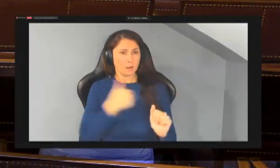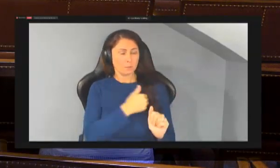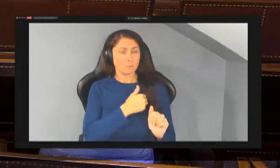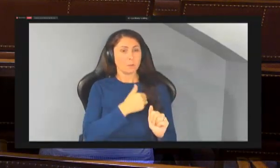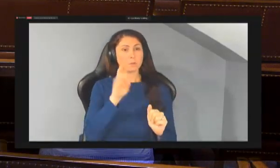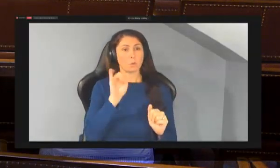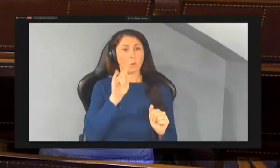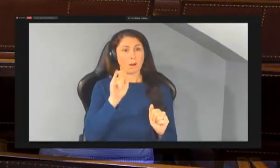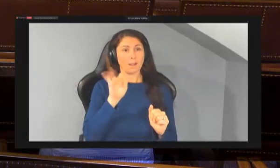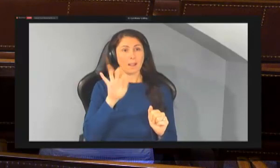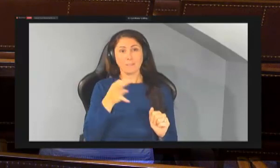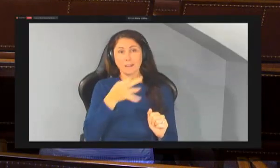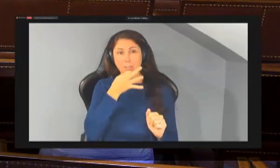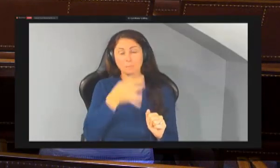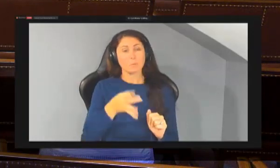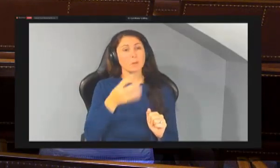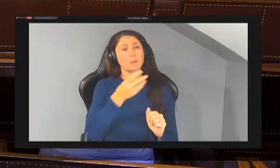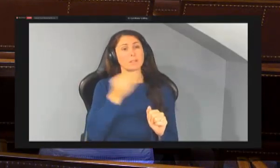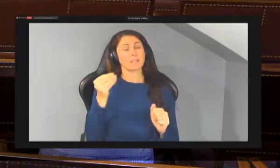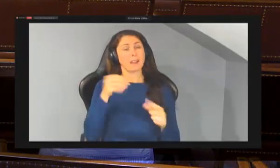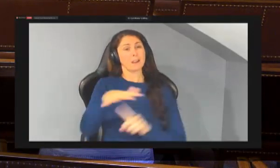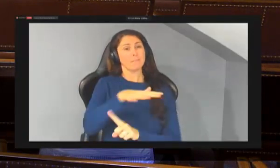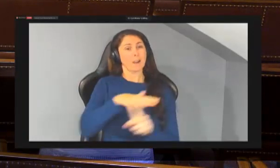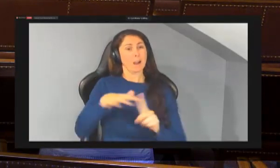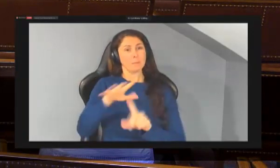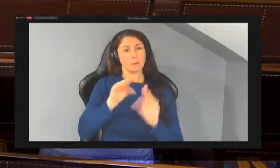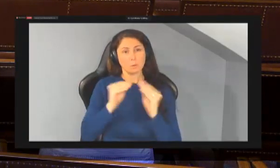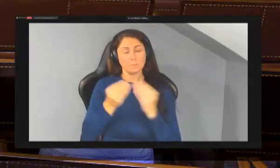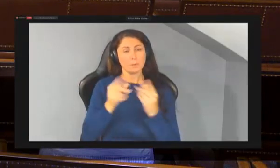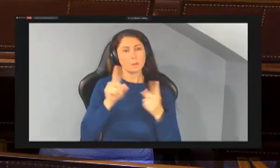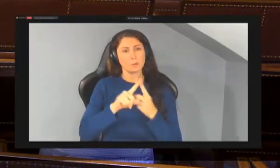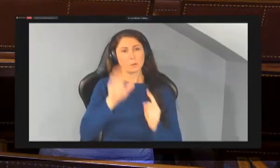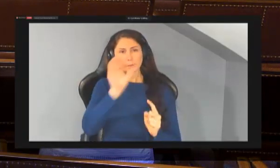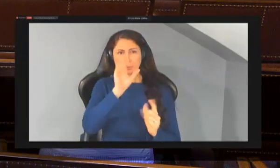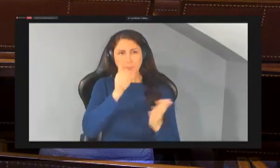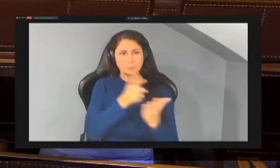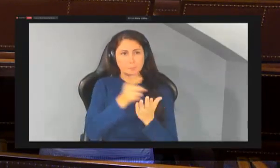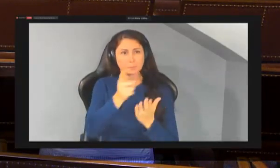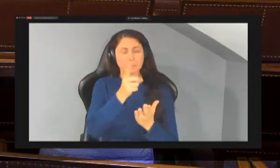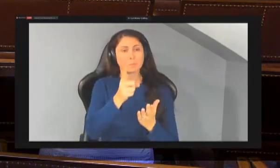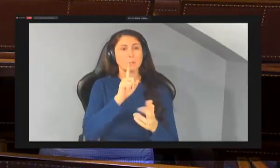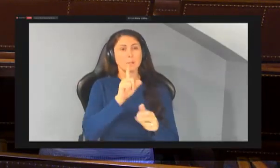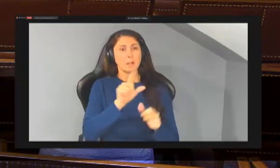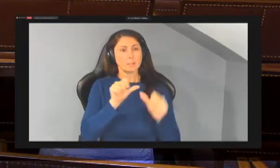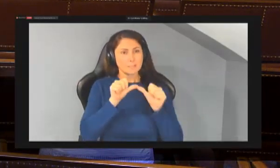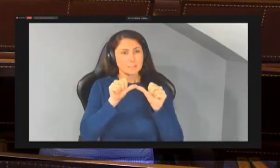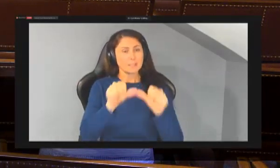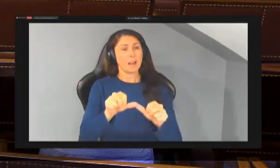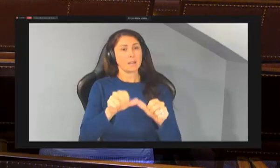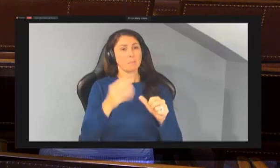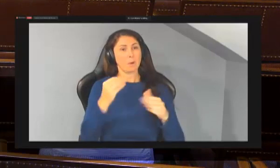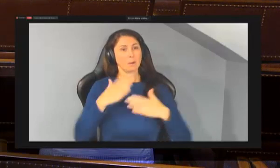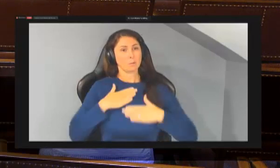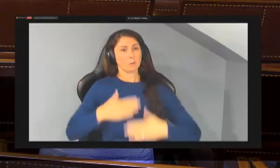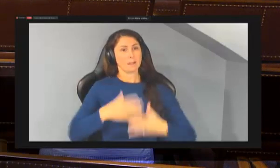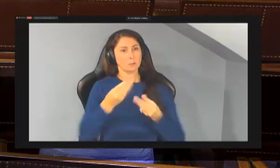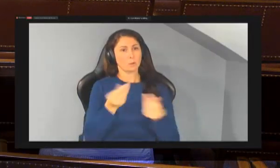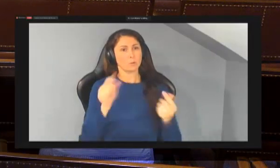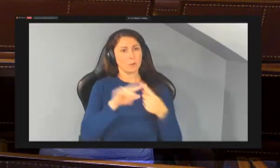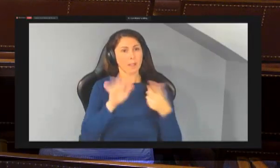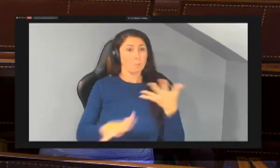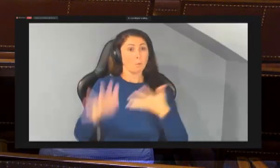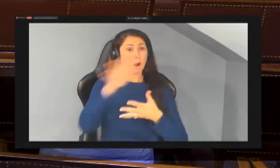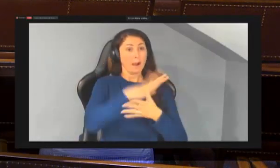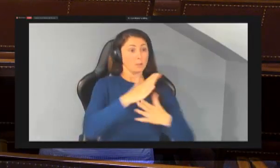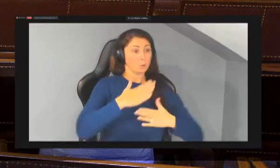wildlife experts, and environmental organizations to explore sustainable and humane solutions that prioritize both human